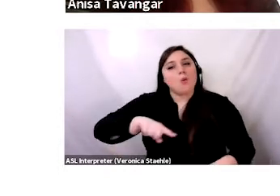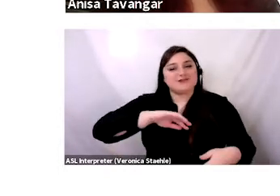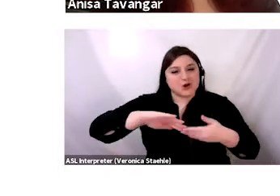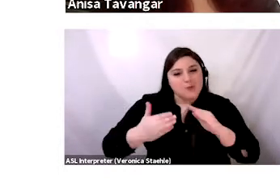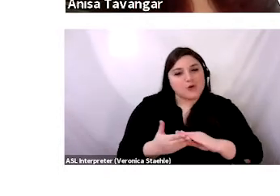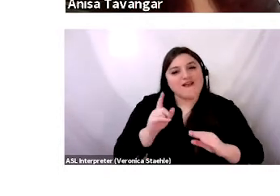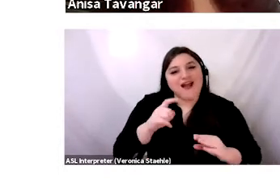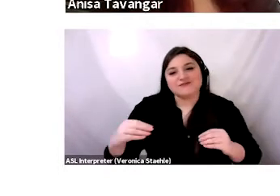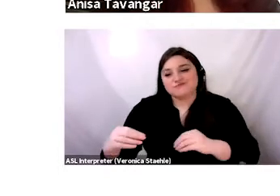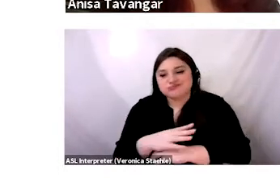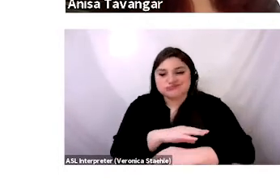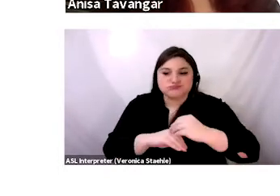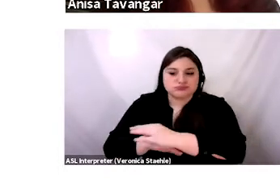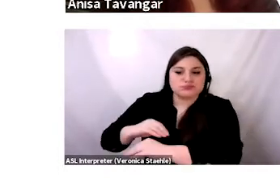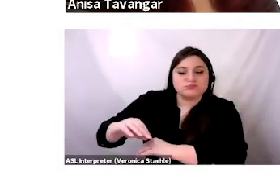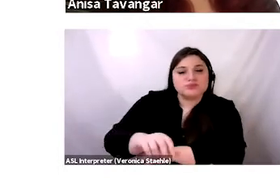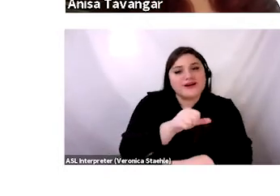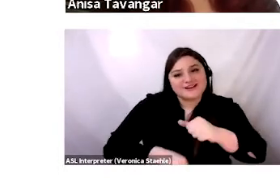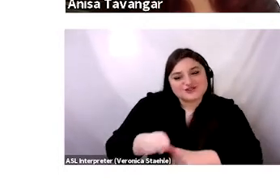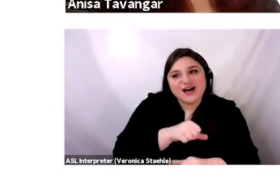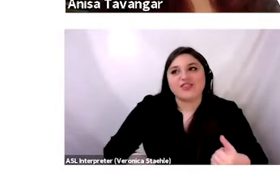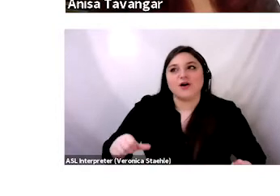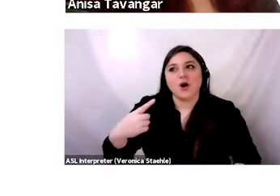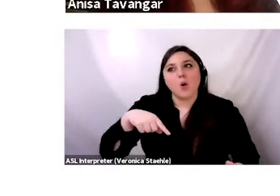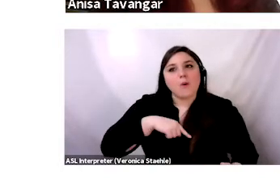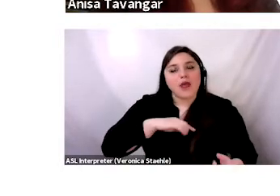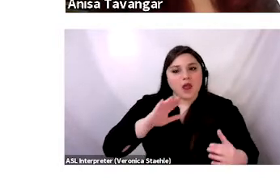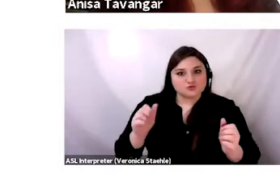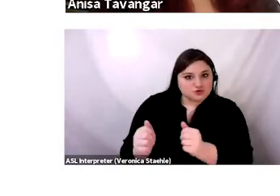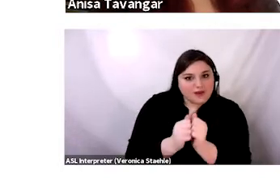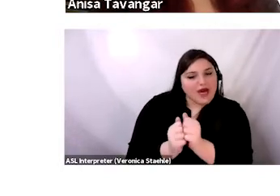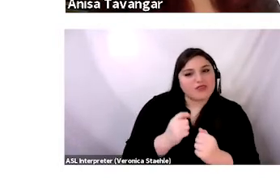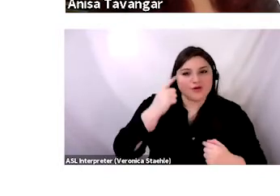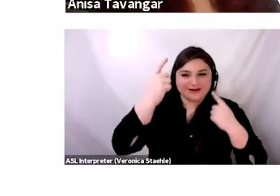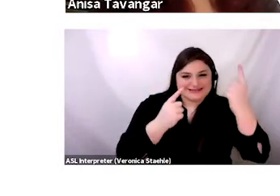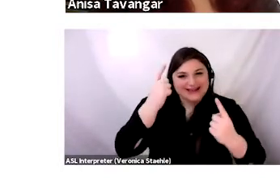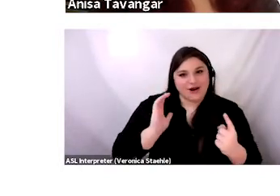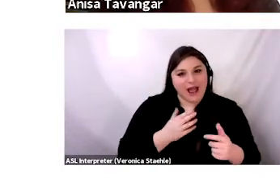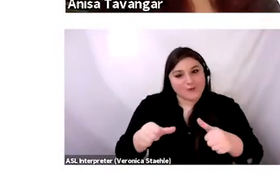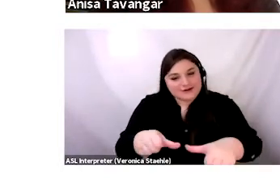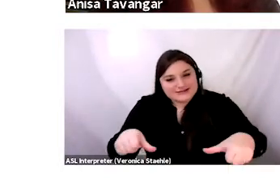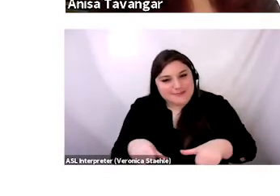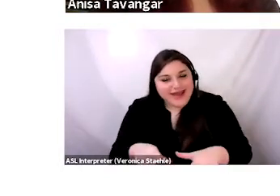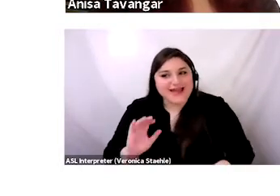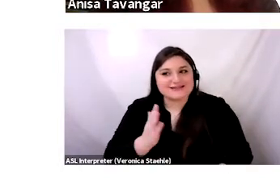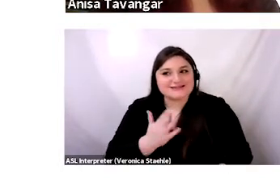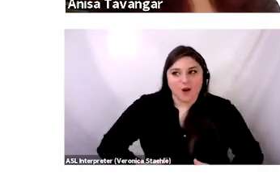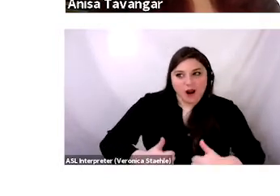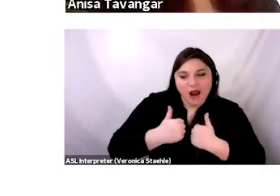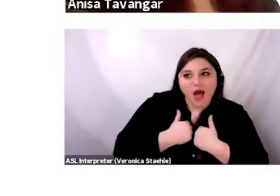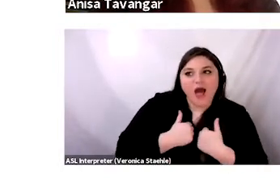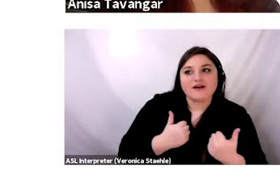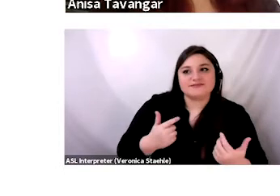solution to any of this. But I think thinking about how we feel about beauty, the space of beauty in our individual lives,